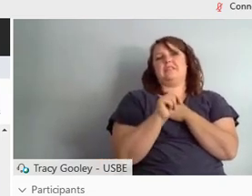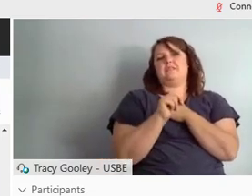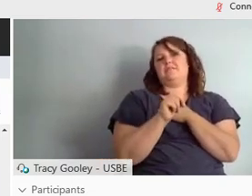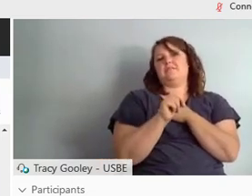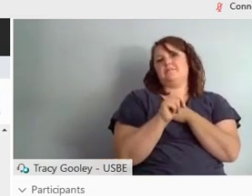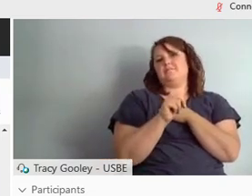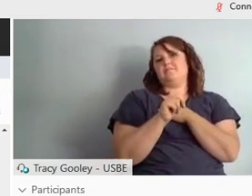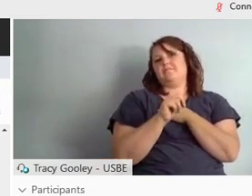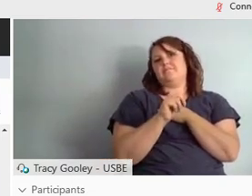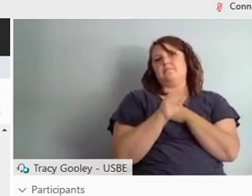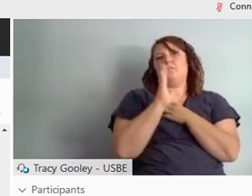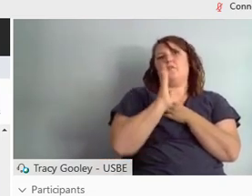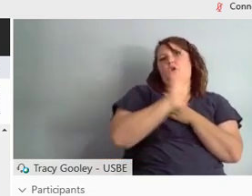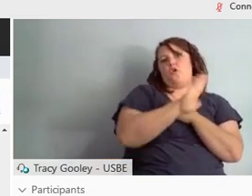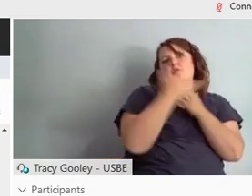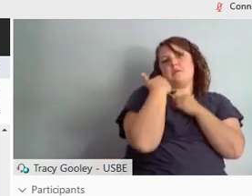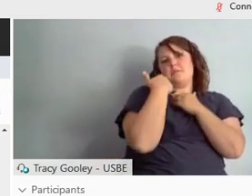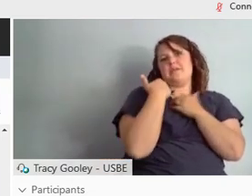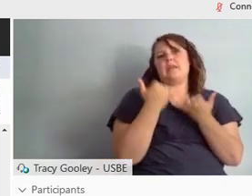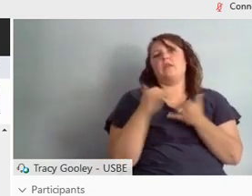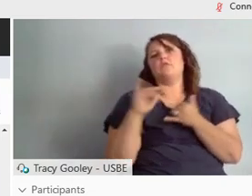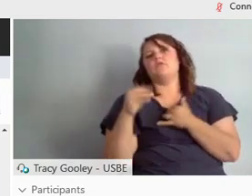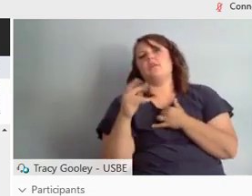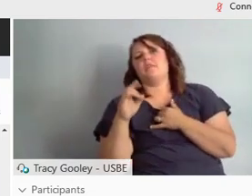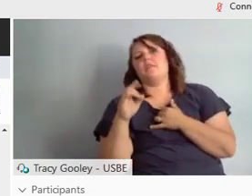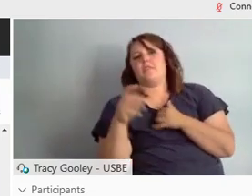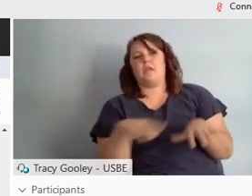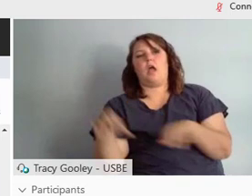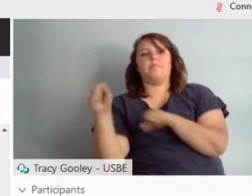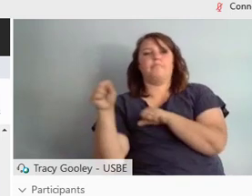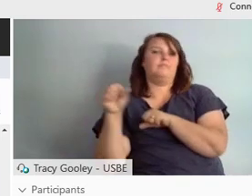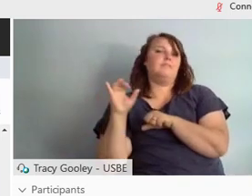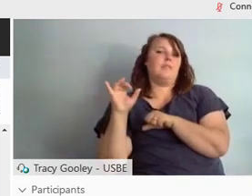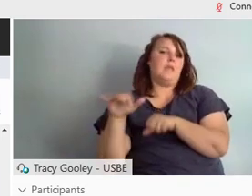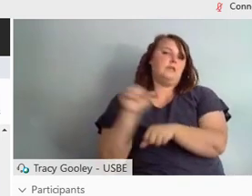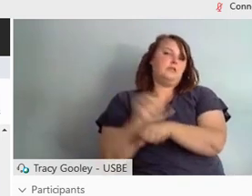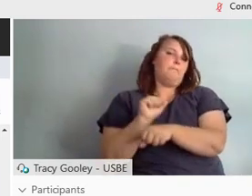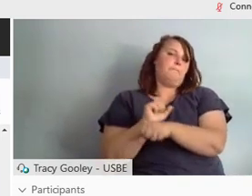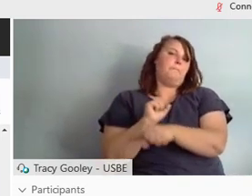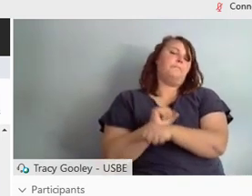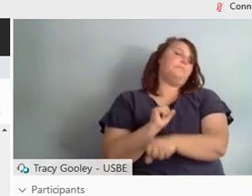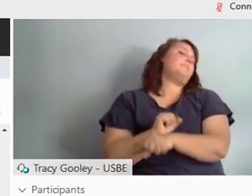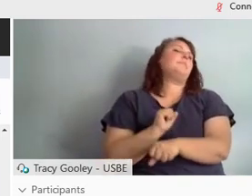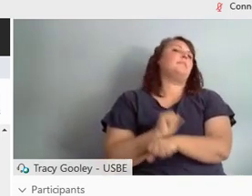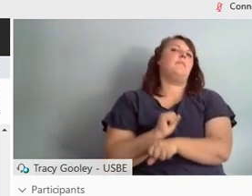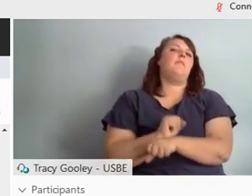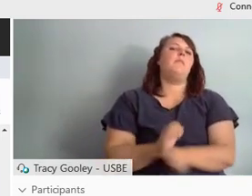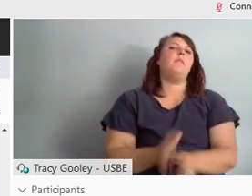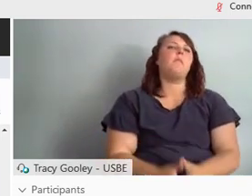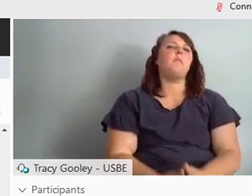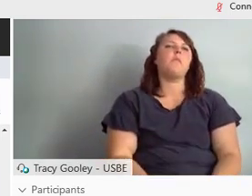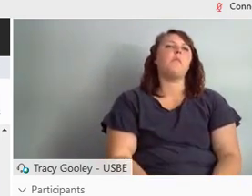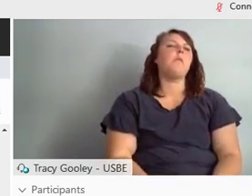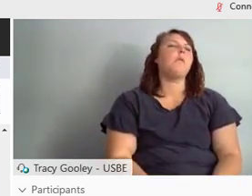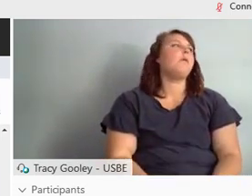have questions, you're more than welcome to reach out to Kristen, but Jonathan has assumed some